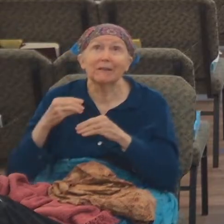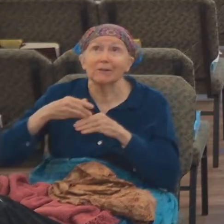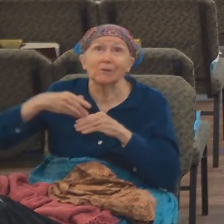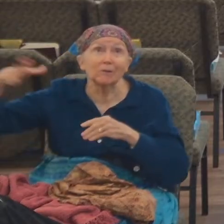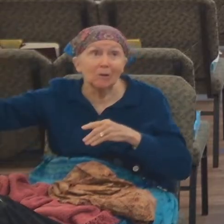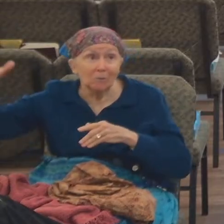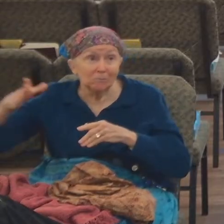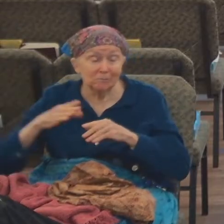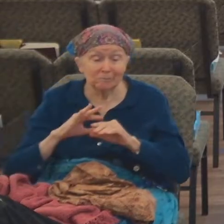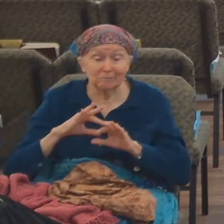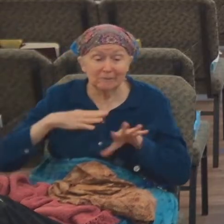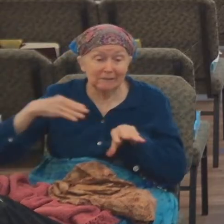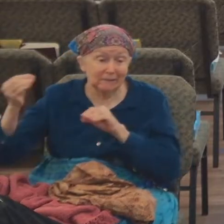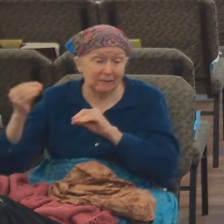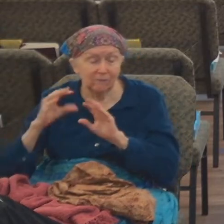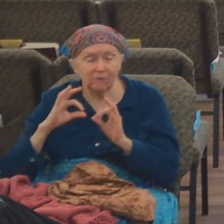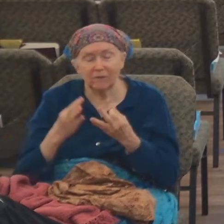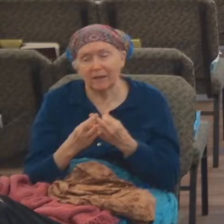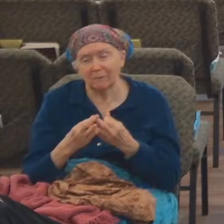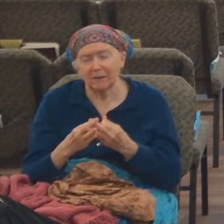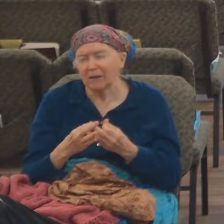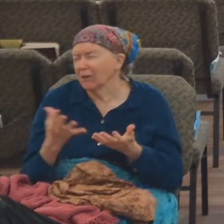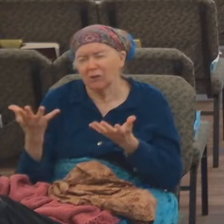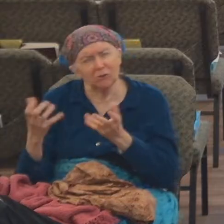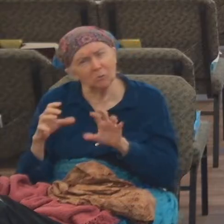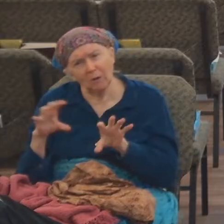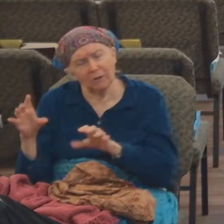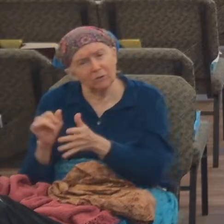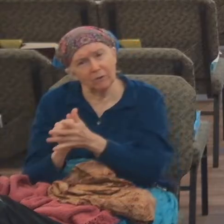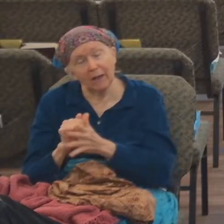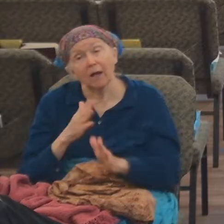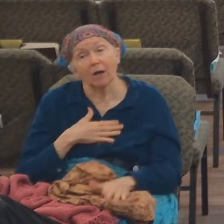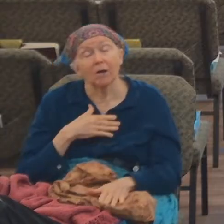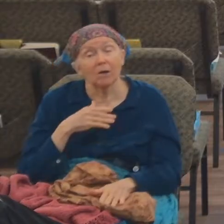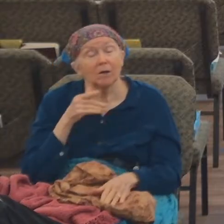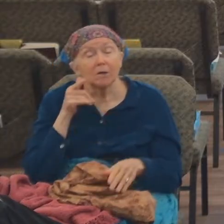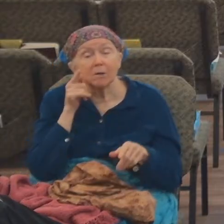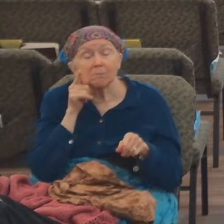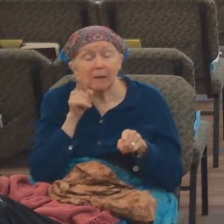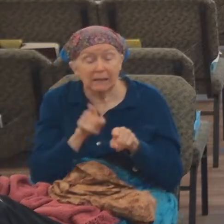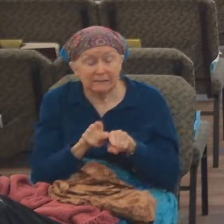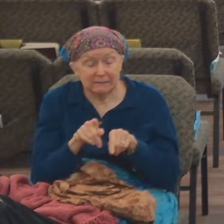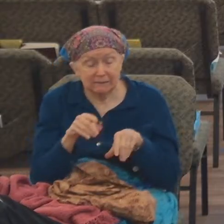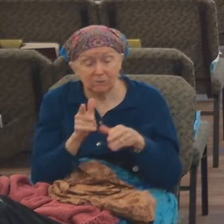like? Right? You don't want to do that. My sister-in-law is going through that right now. My brother-in-law is about to